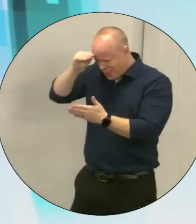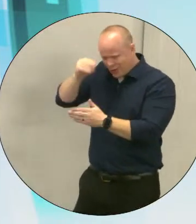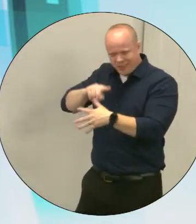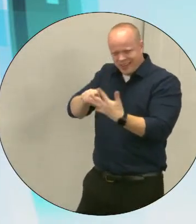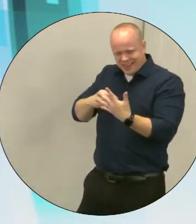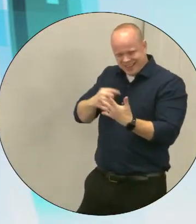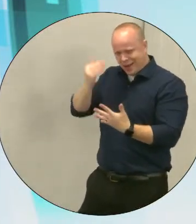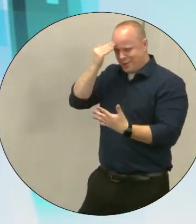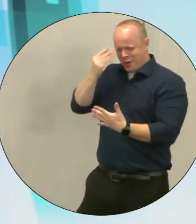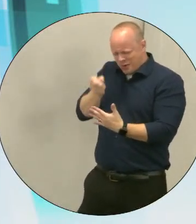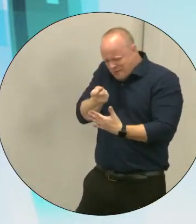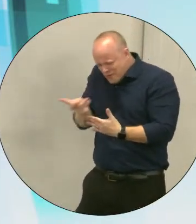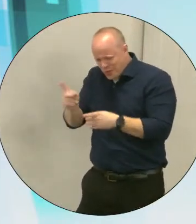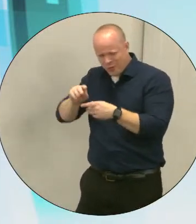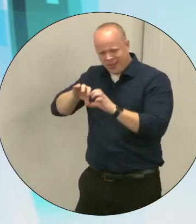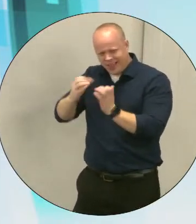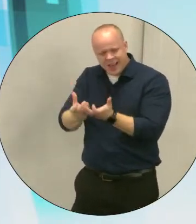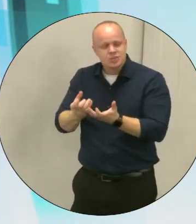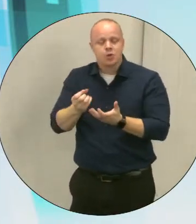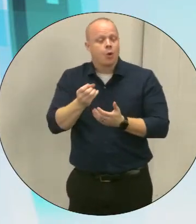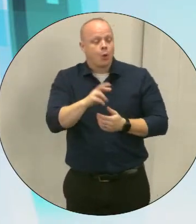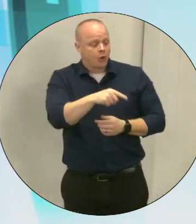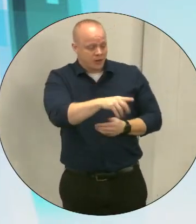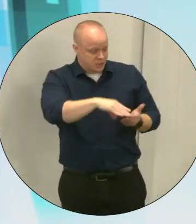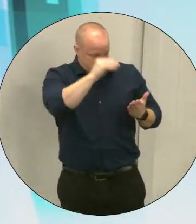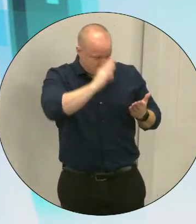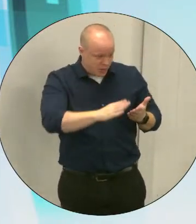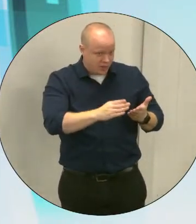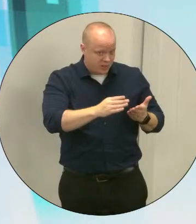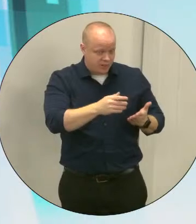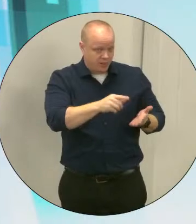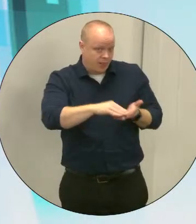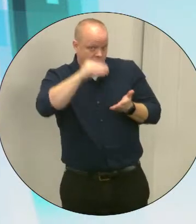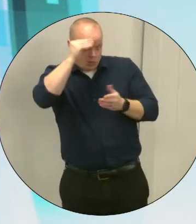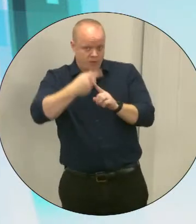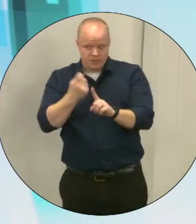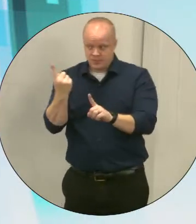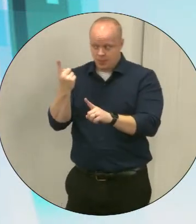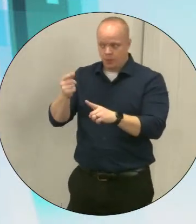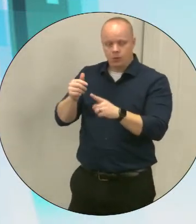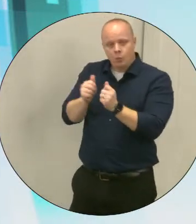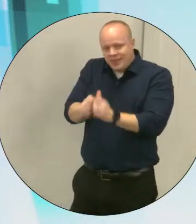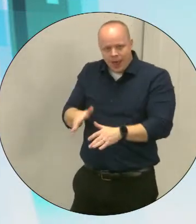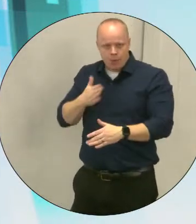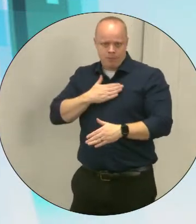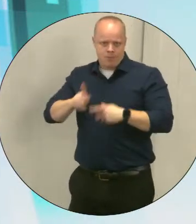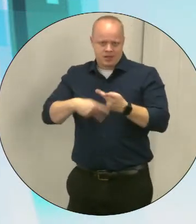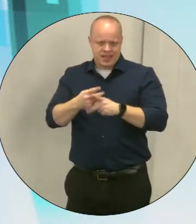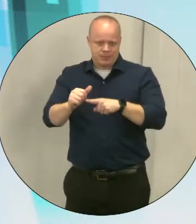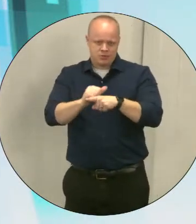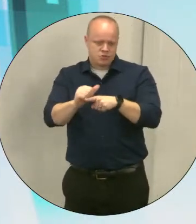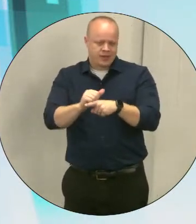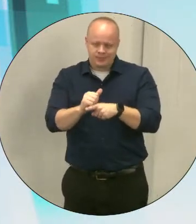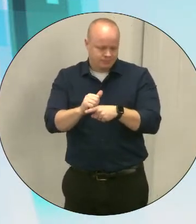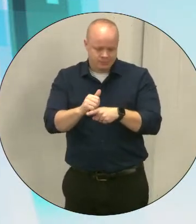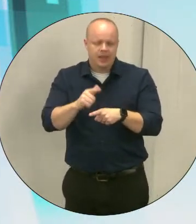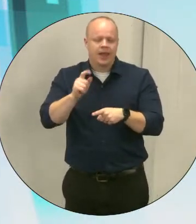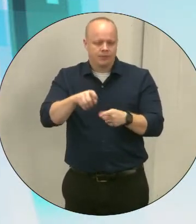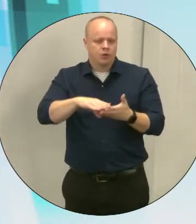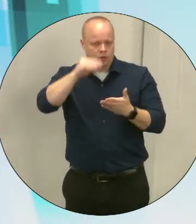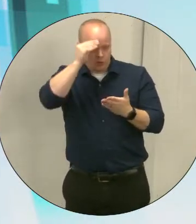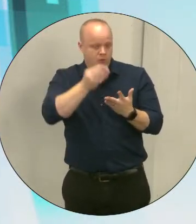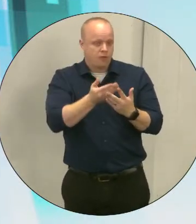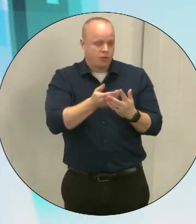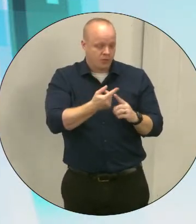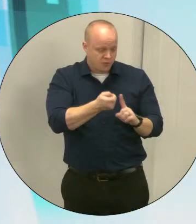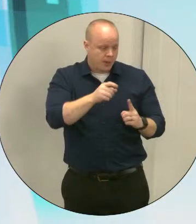can a student learn from someone who does not have the training that we do. Our students deserve the best, and that is a highly qualified music specialist who